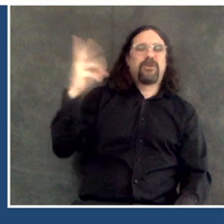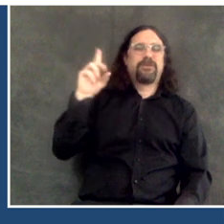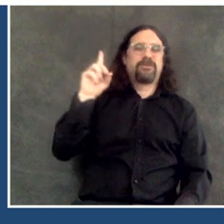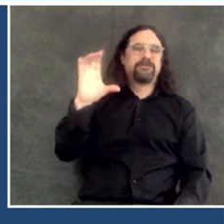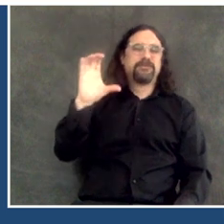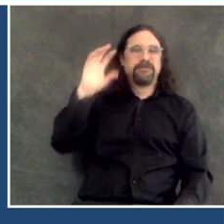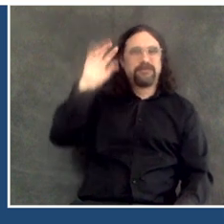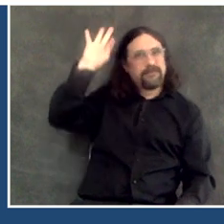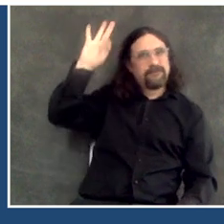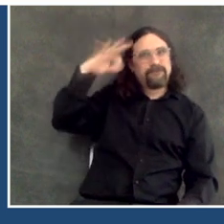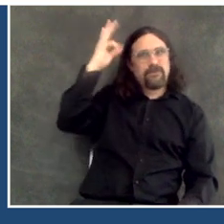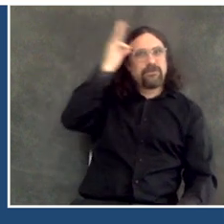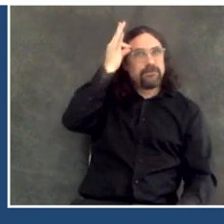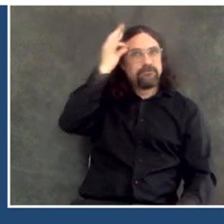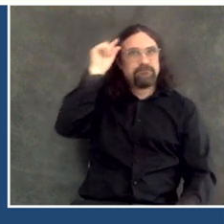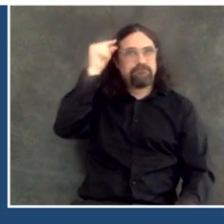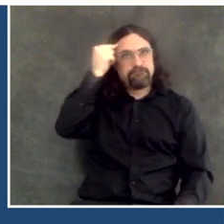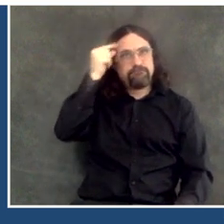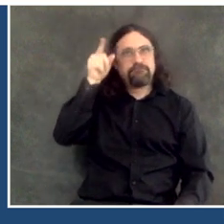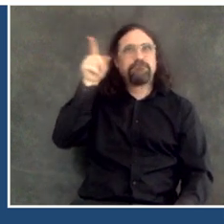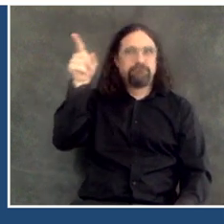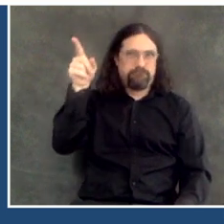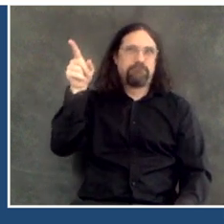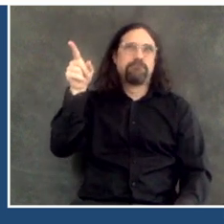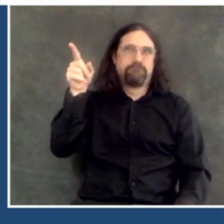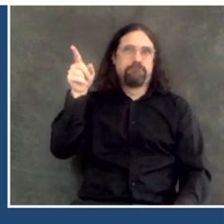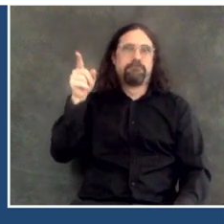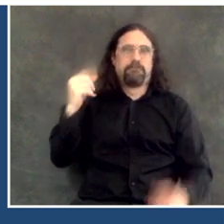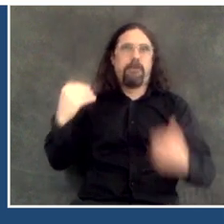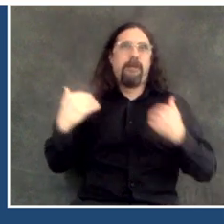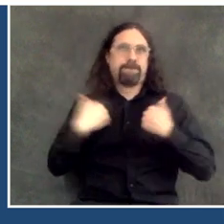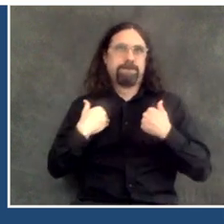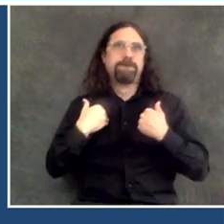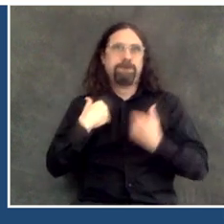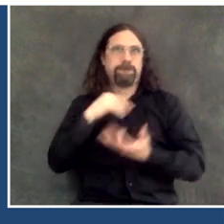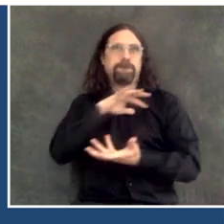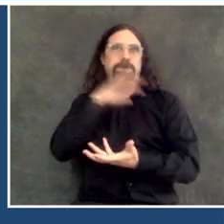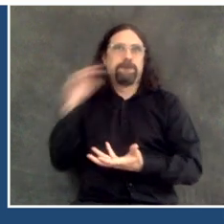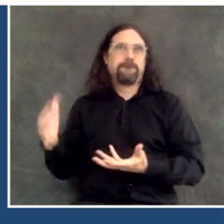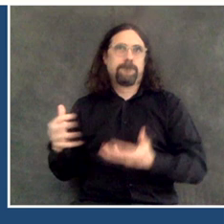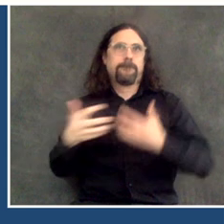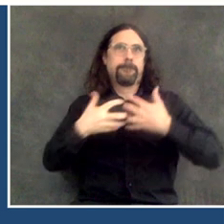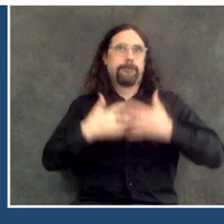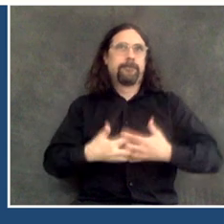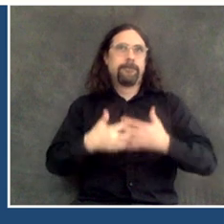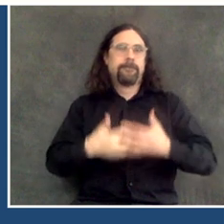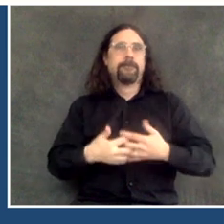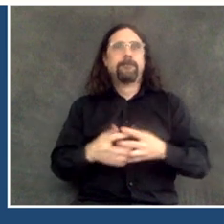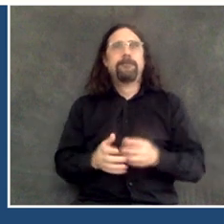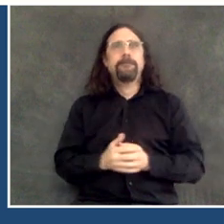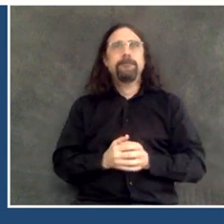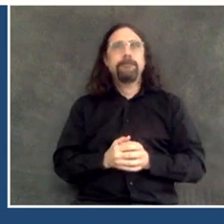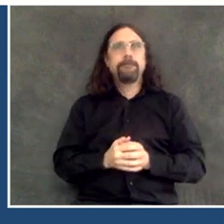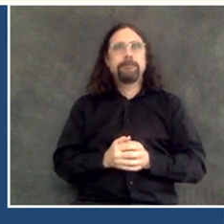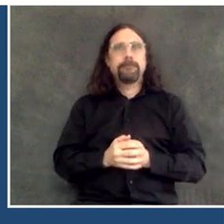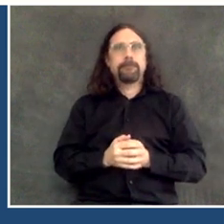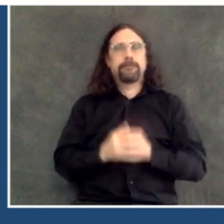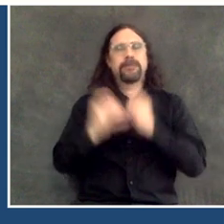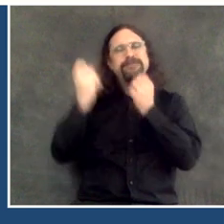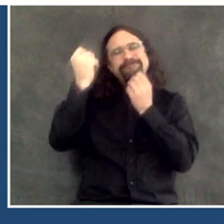the federal government has to cover the needs of the entire nation. I do understand that. I've had this conversation with the president, the